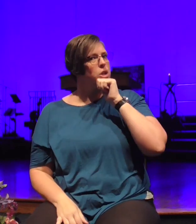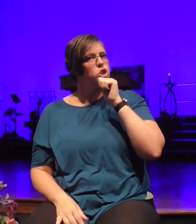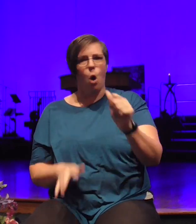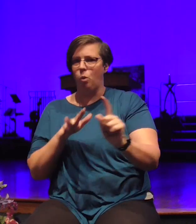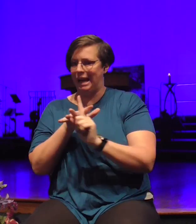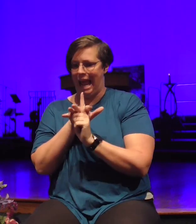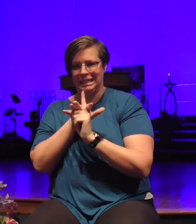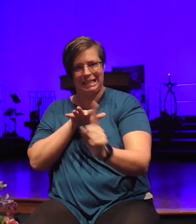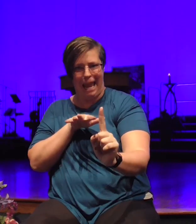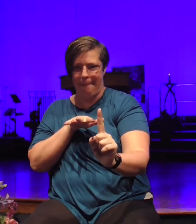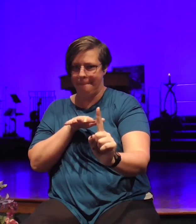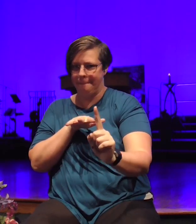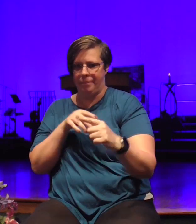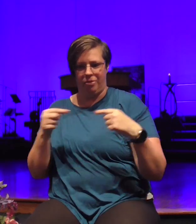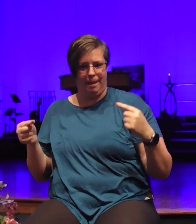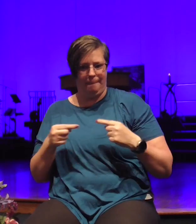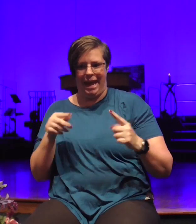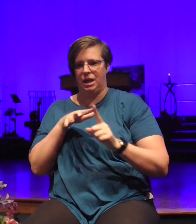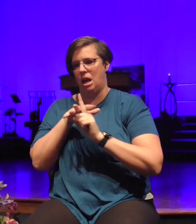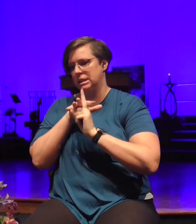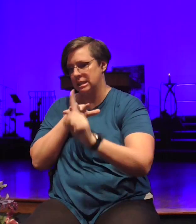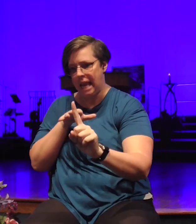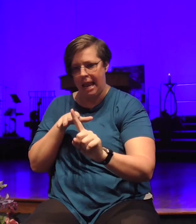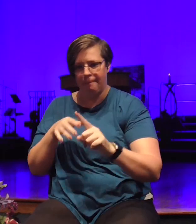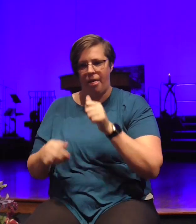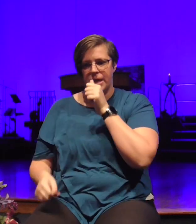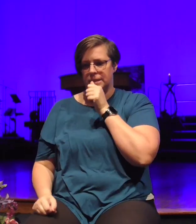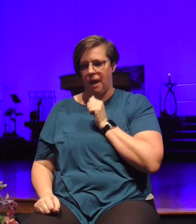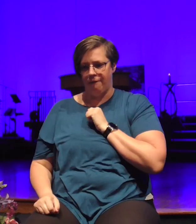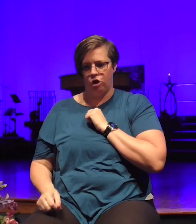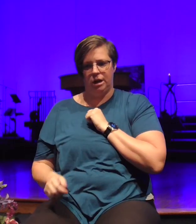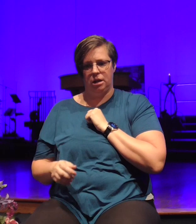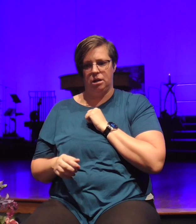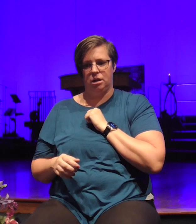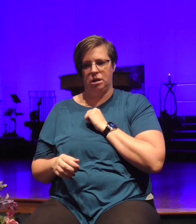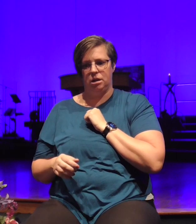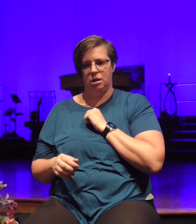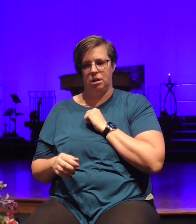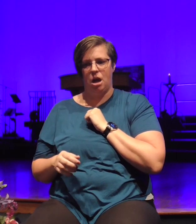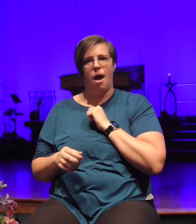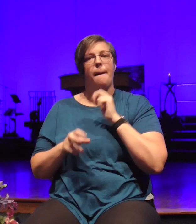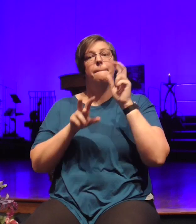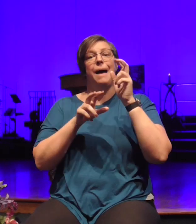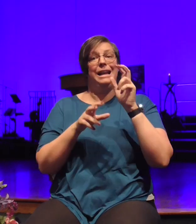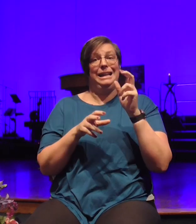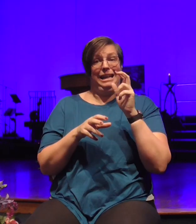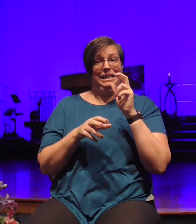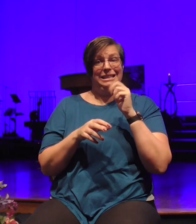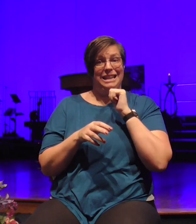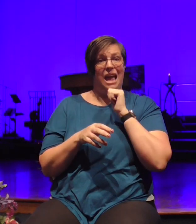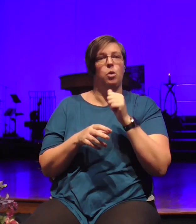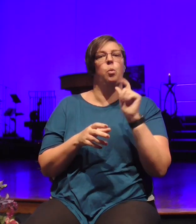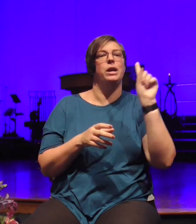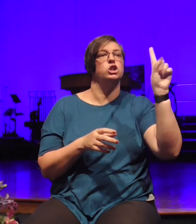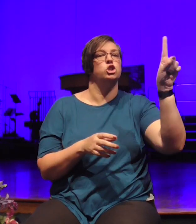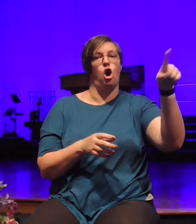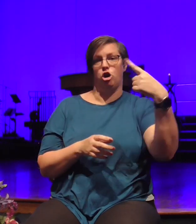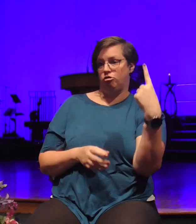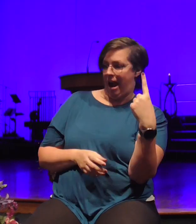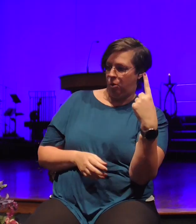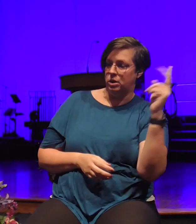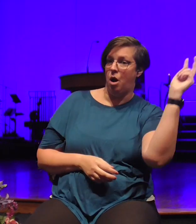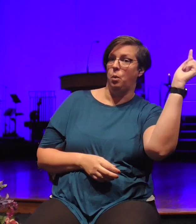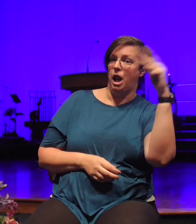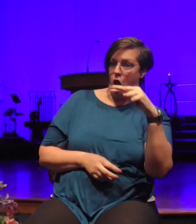escape the suffering and escape and get away from it, you dive fully into it on behalf of yourself and other people? And